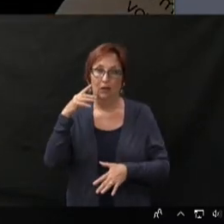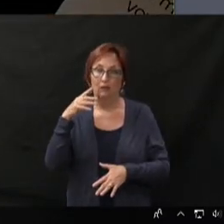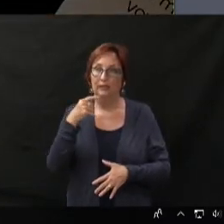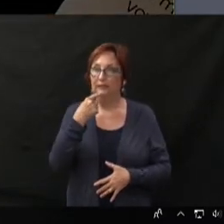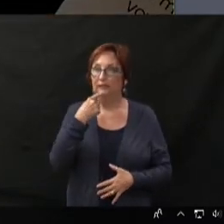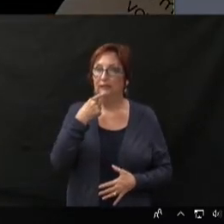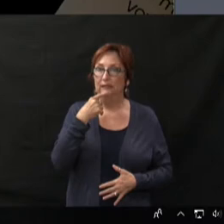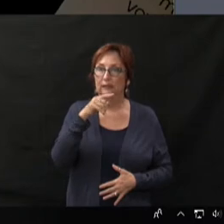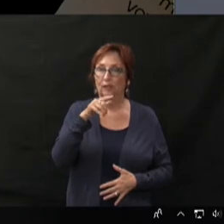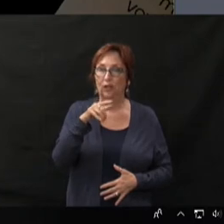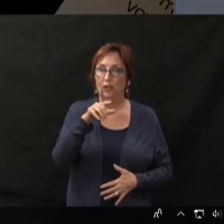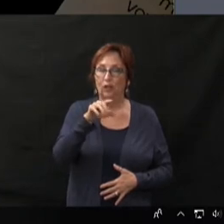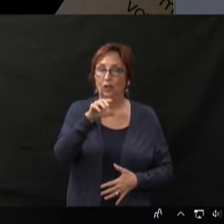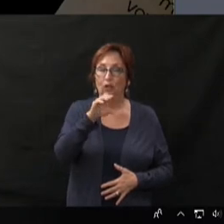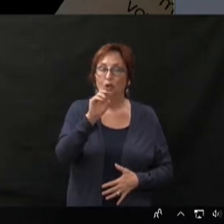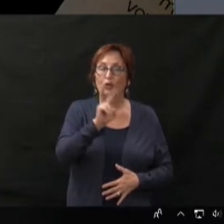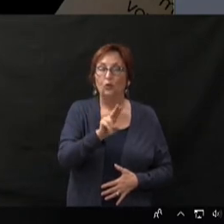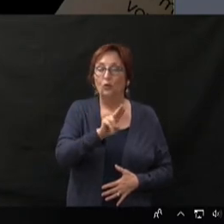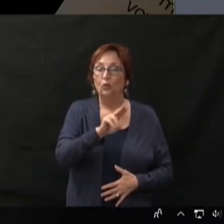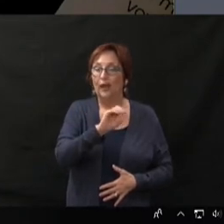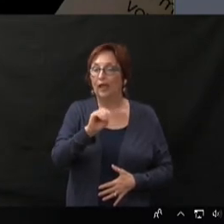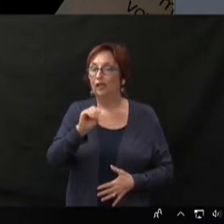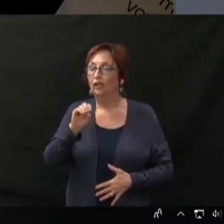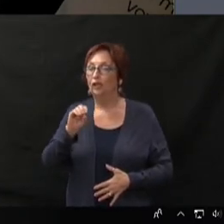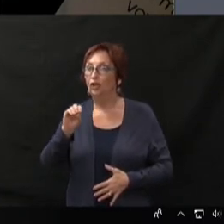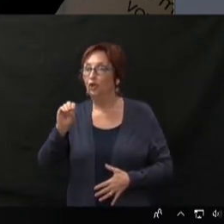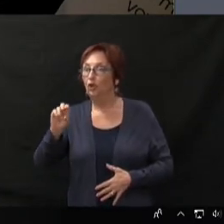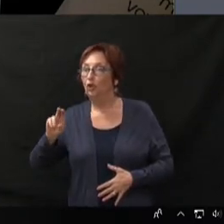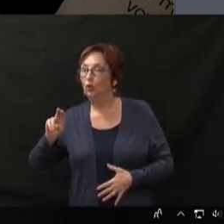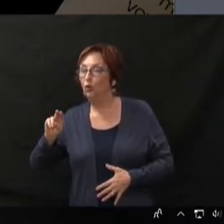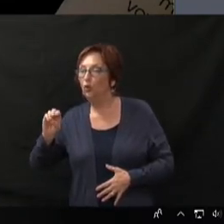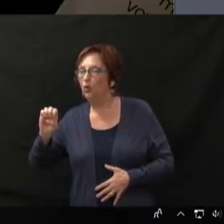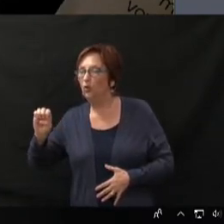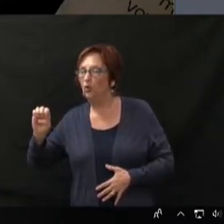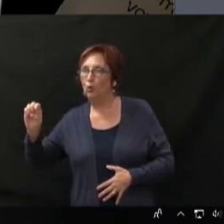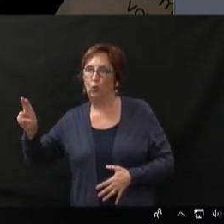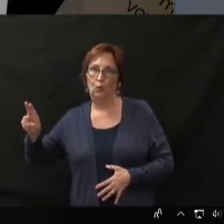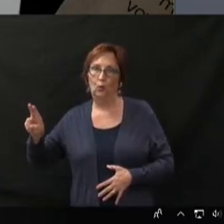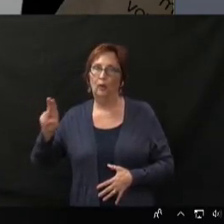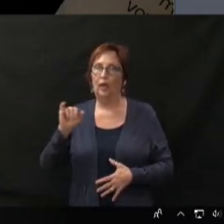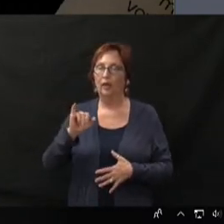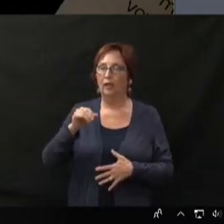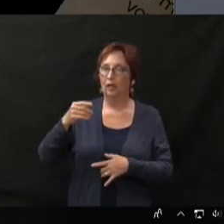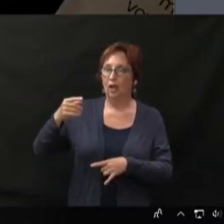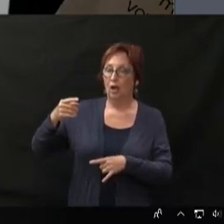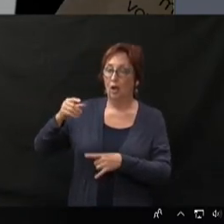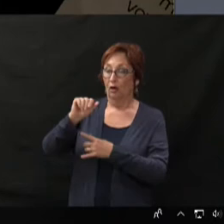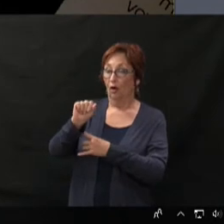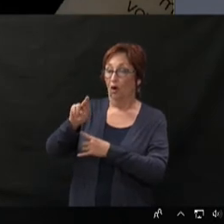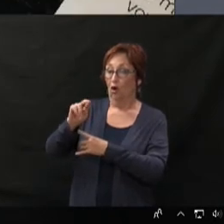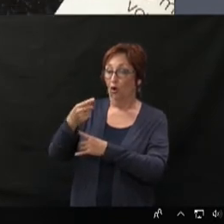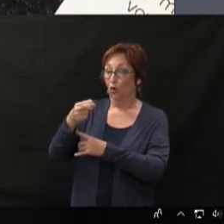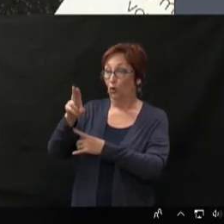U and oo, as in argue and true. It's long U.